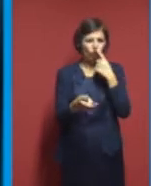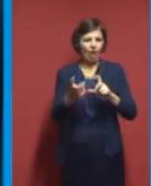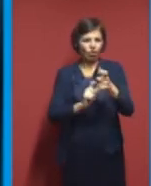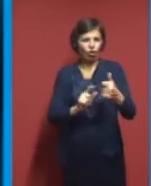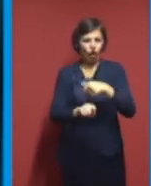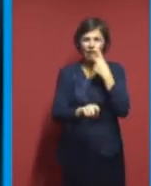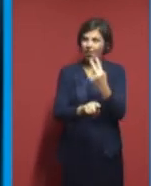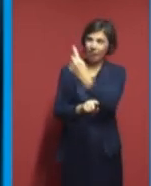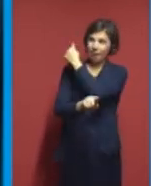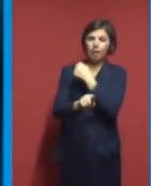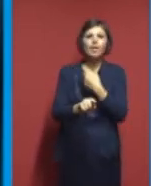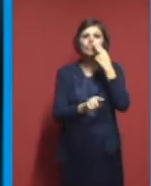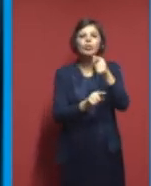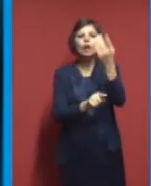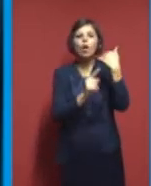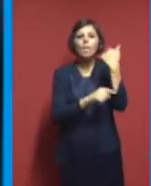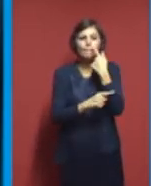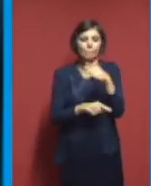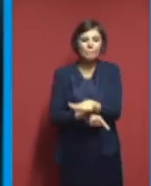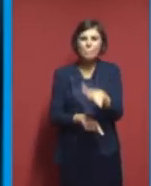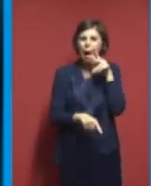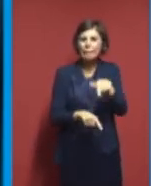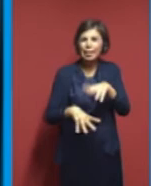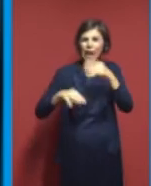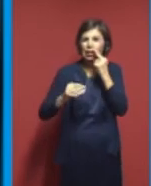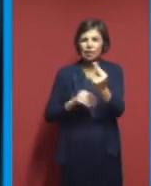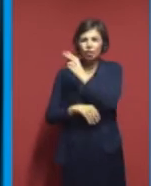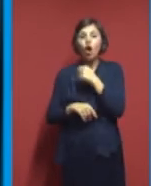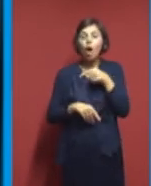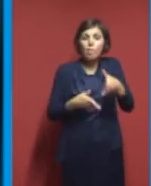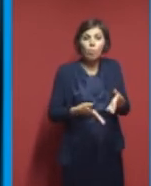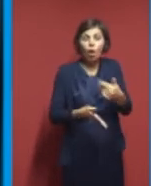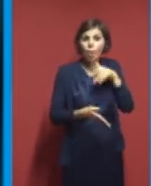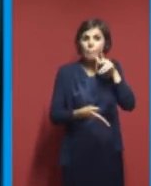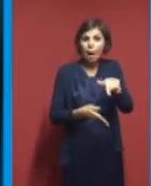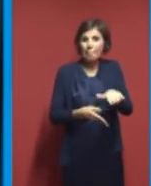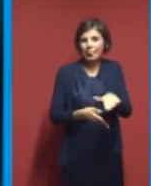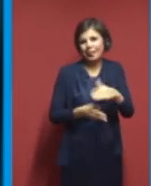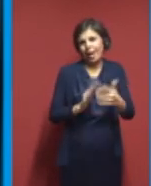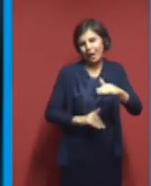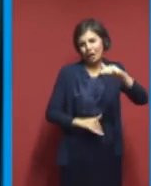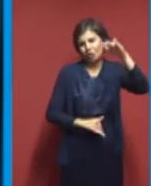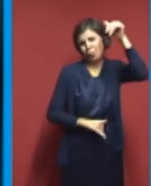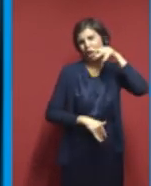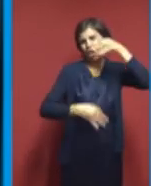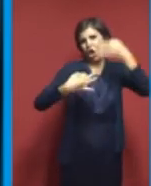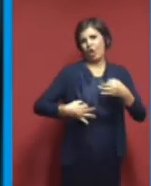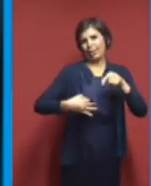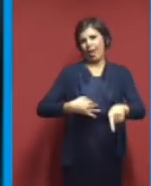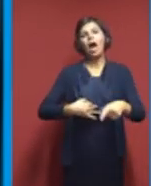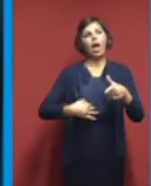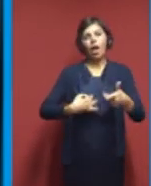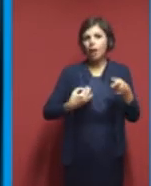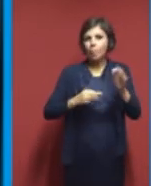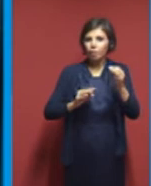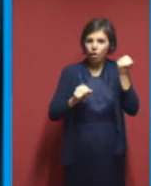to her opinions. This is a schematic of how we actually run these bioreactors, how we're beginning to scale them up, and we love